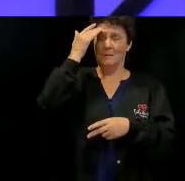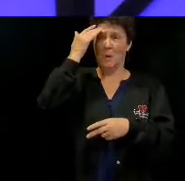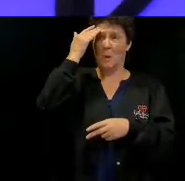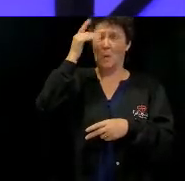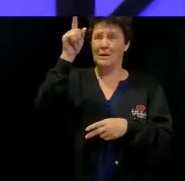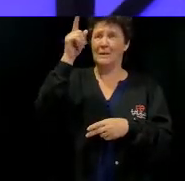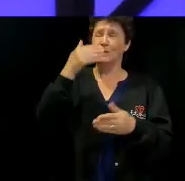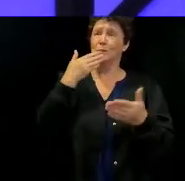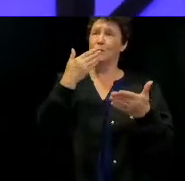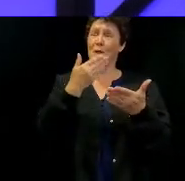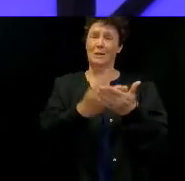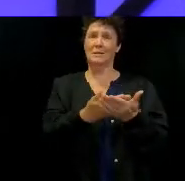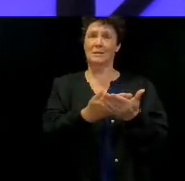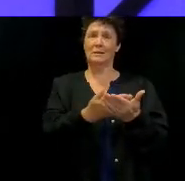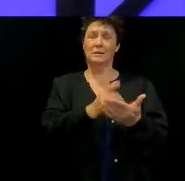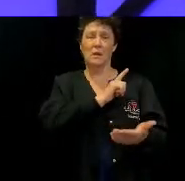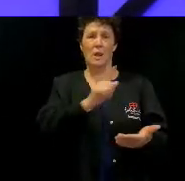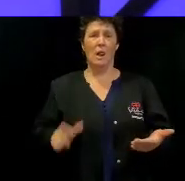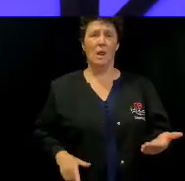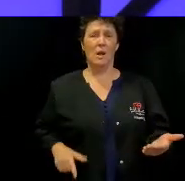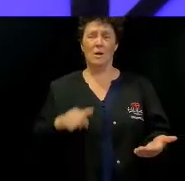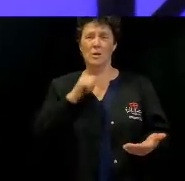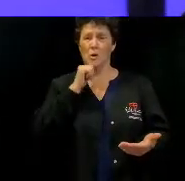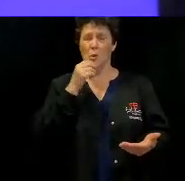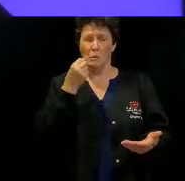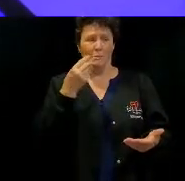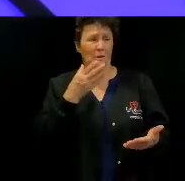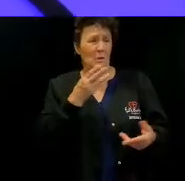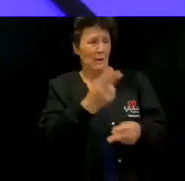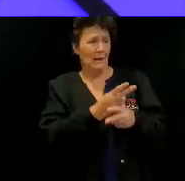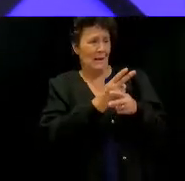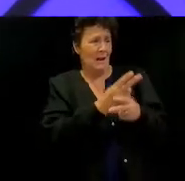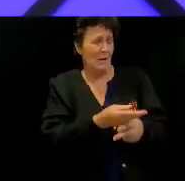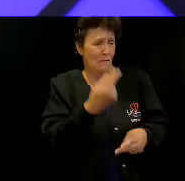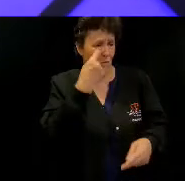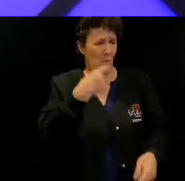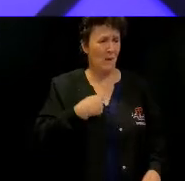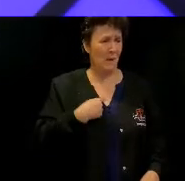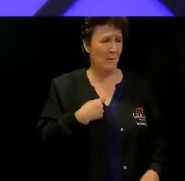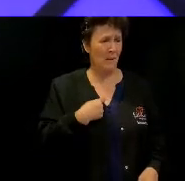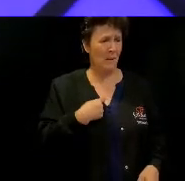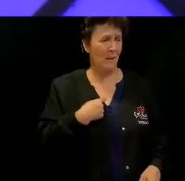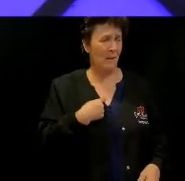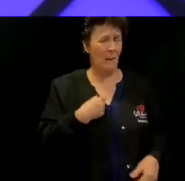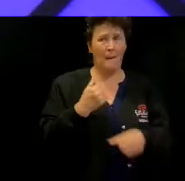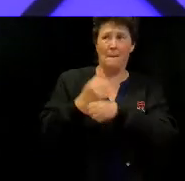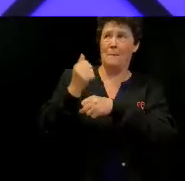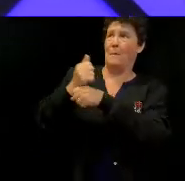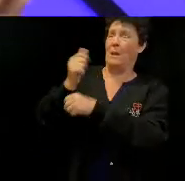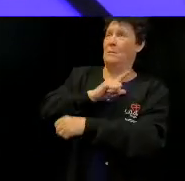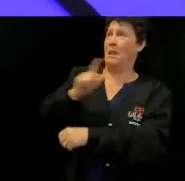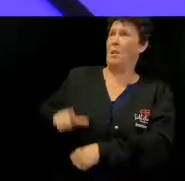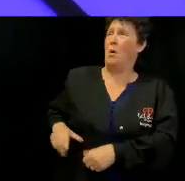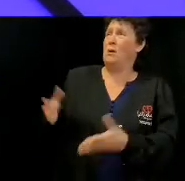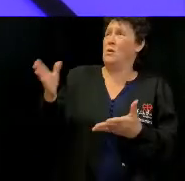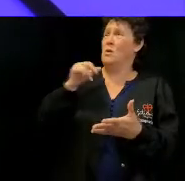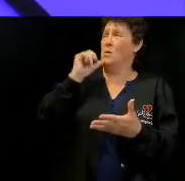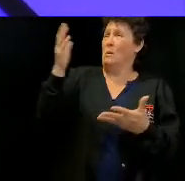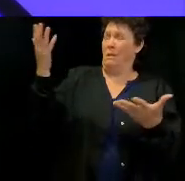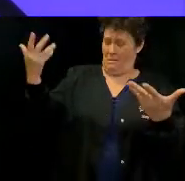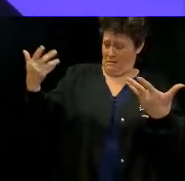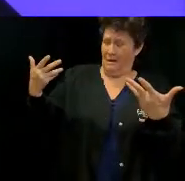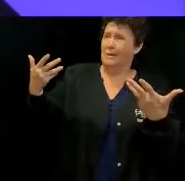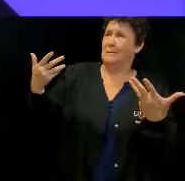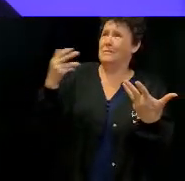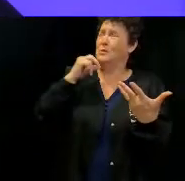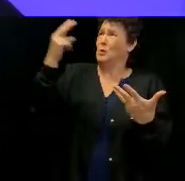goodness. Lord, don't you care? The first thing the enemy wants you to do is to lay blame on the Lord and say, don't you care? Don't you see?